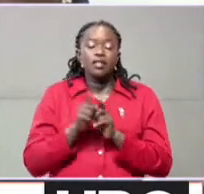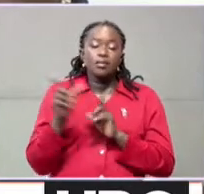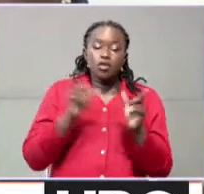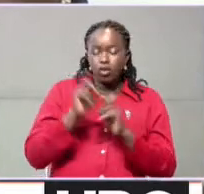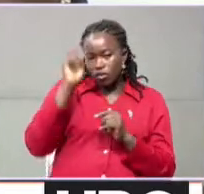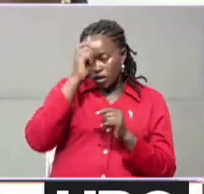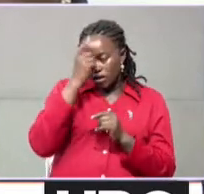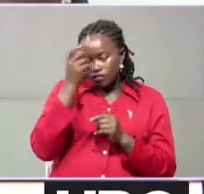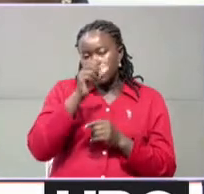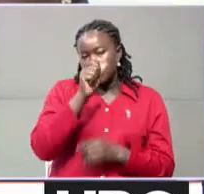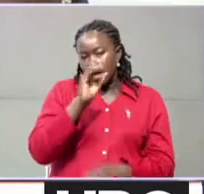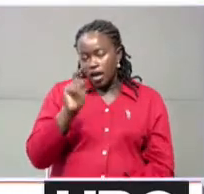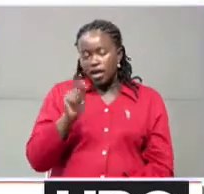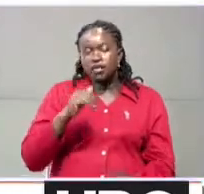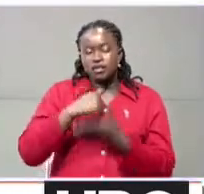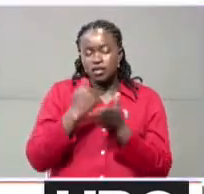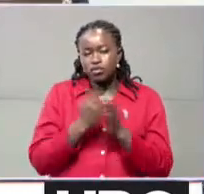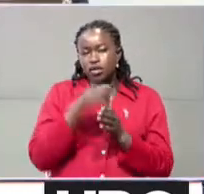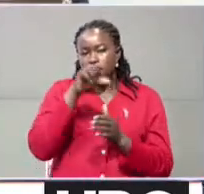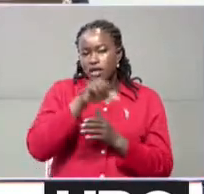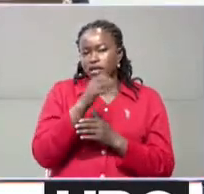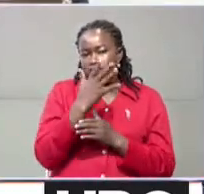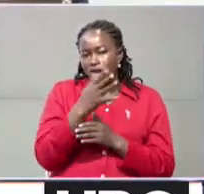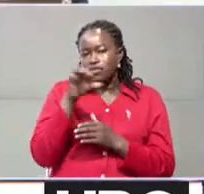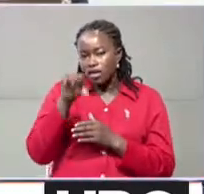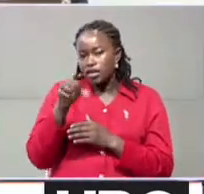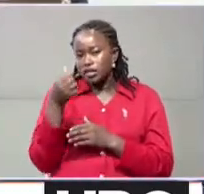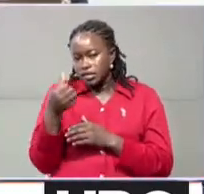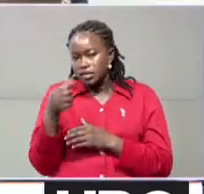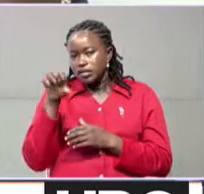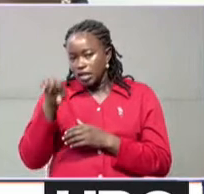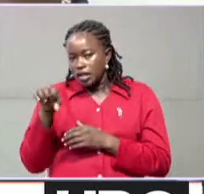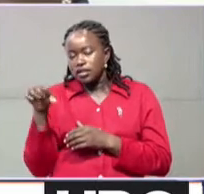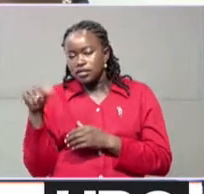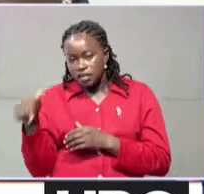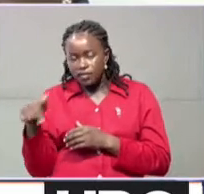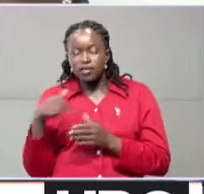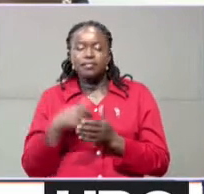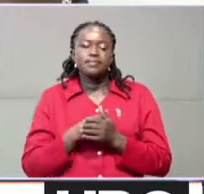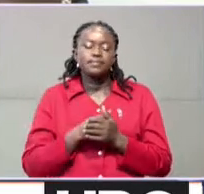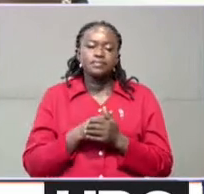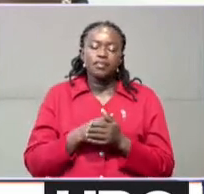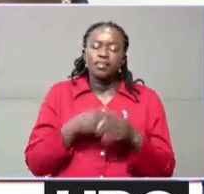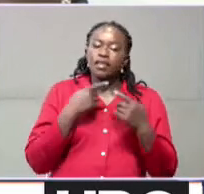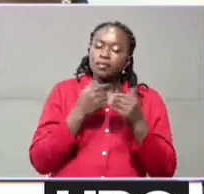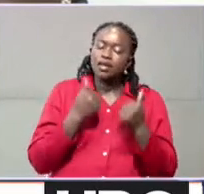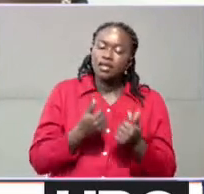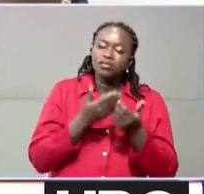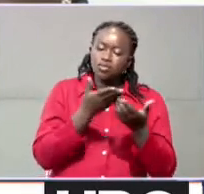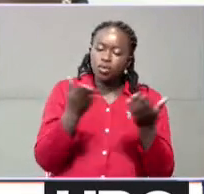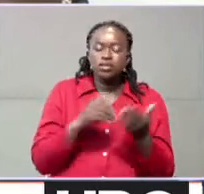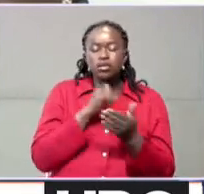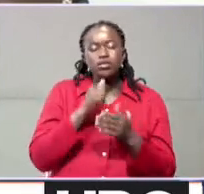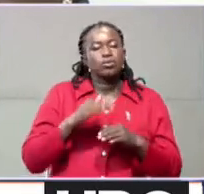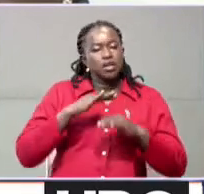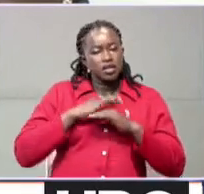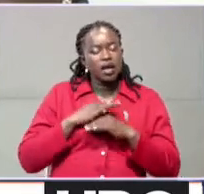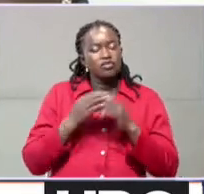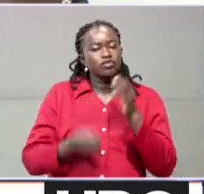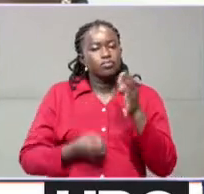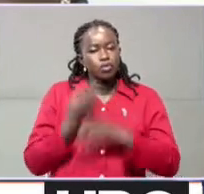act section 95 96 and 97. unfortunately these are not sufficient in setting the